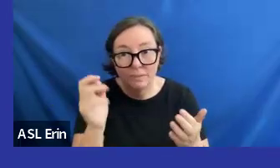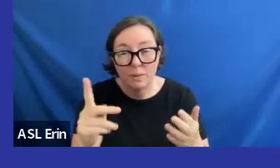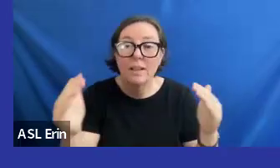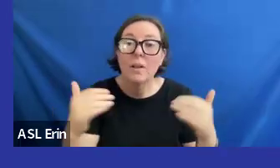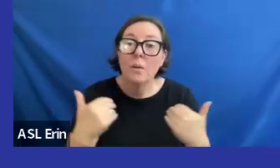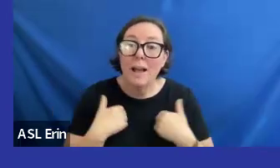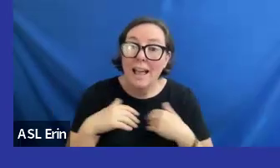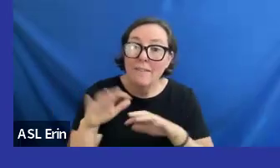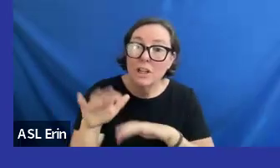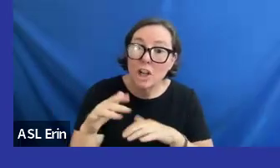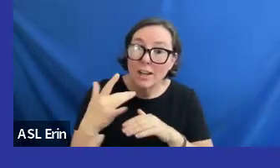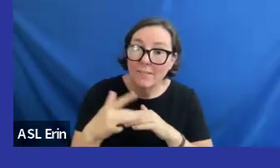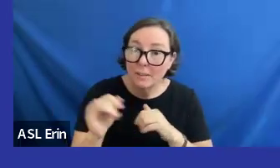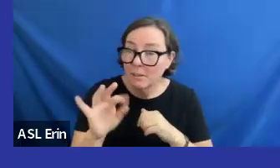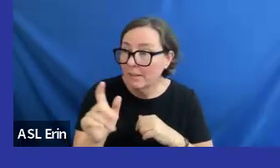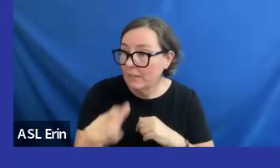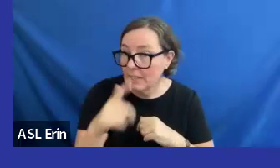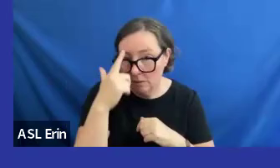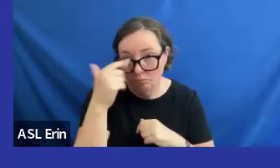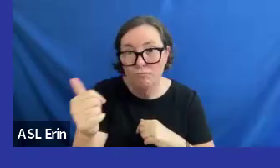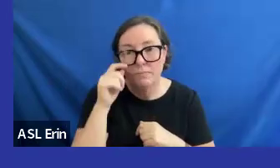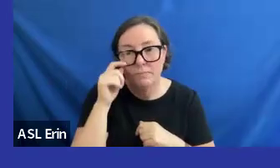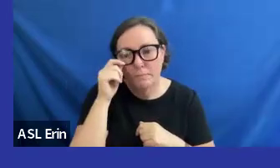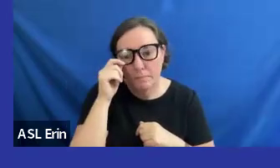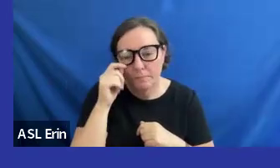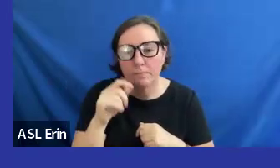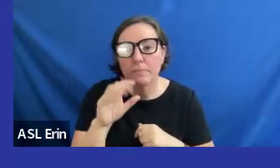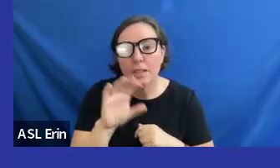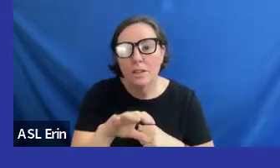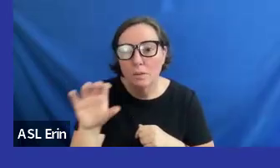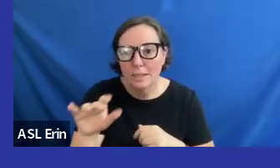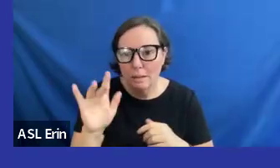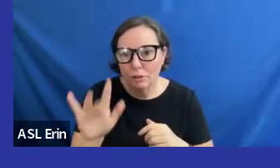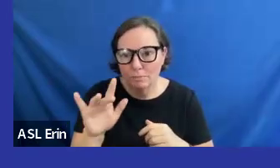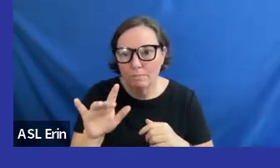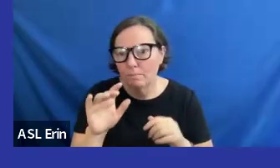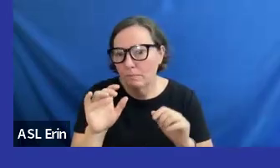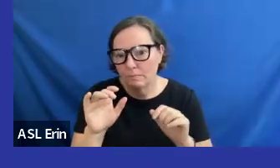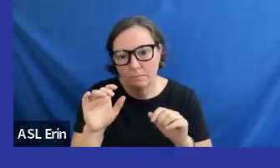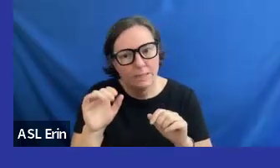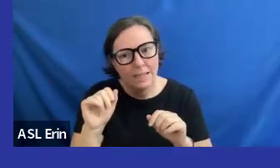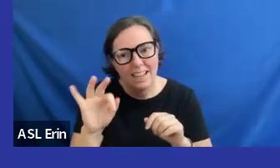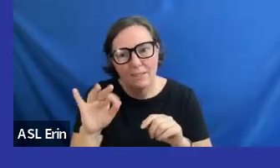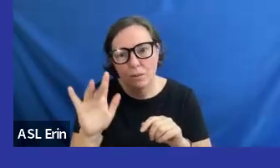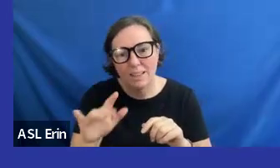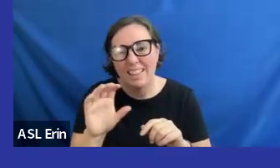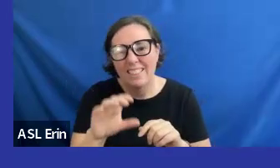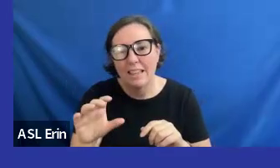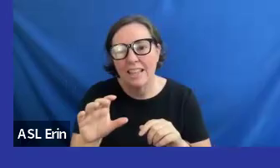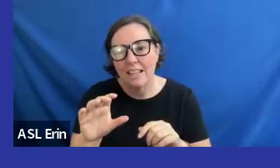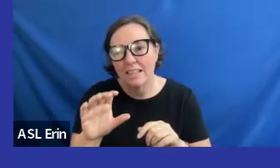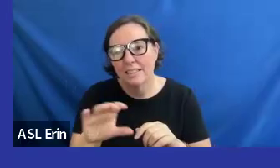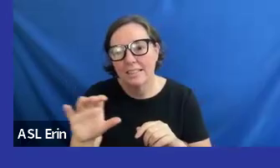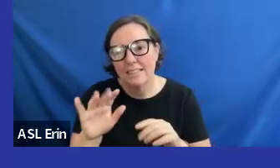CART transcription is available. Closed captioning are available by clicking the caption button at the bottom